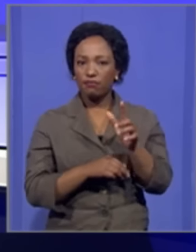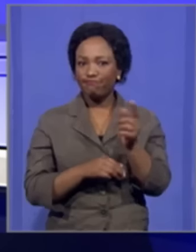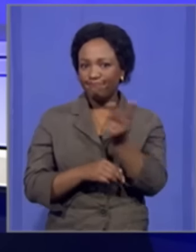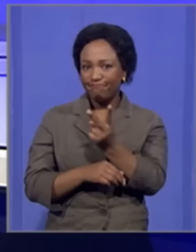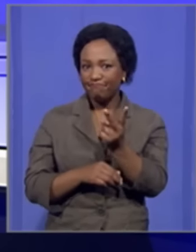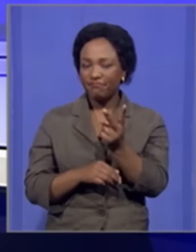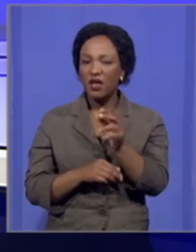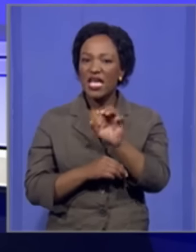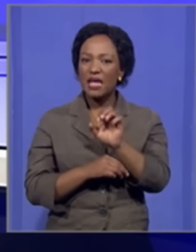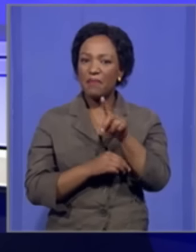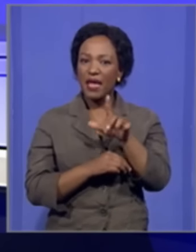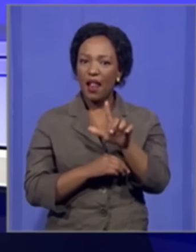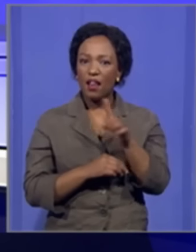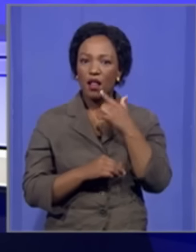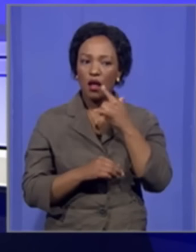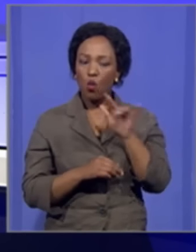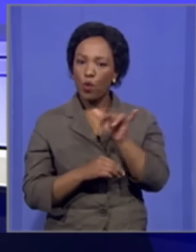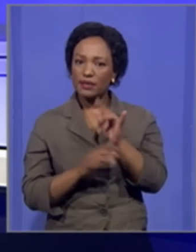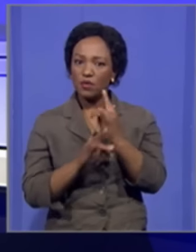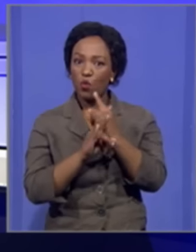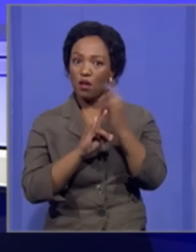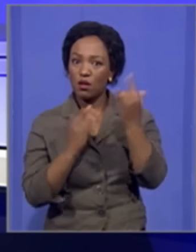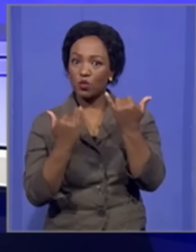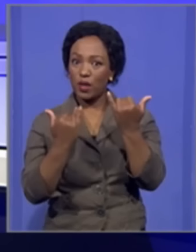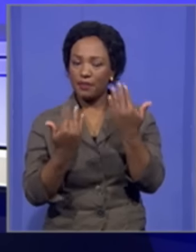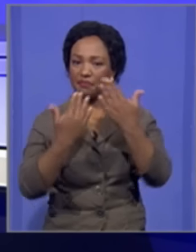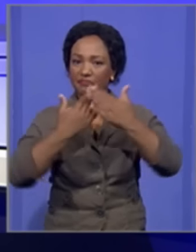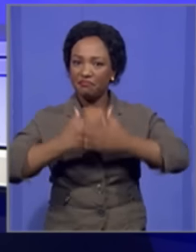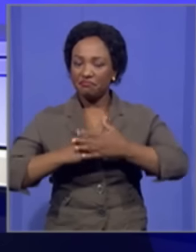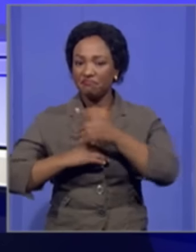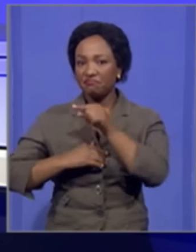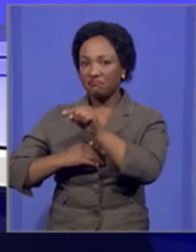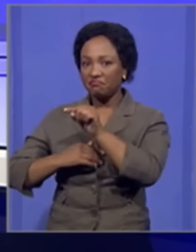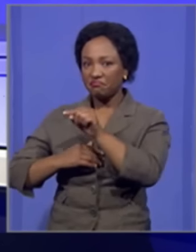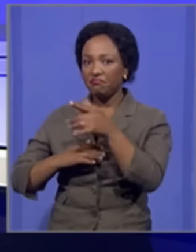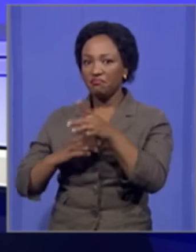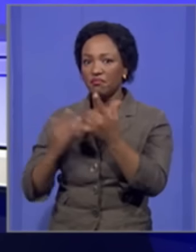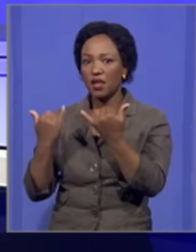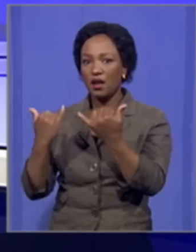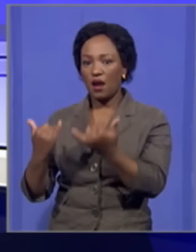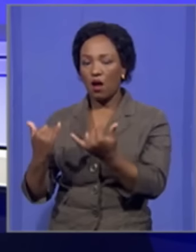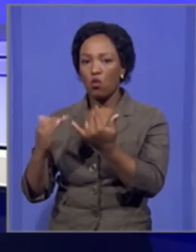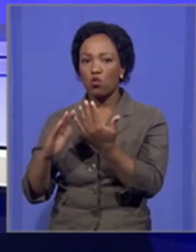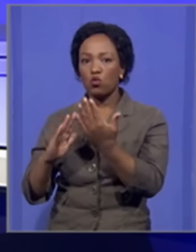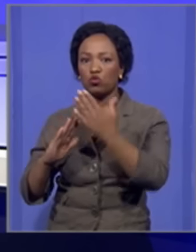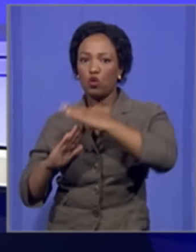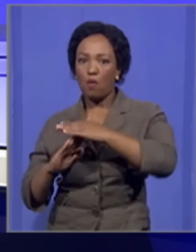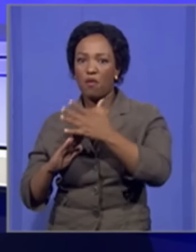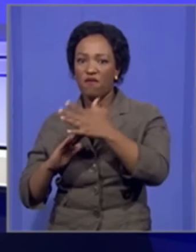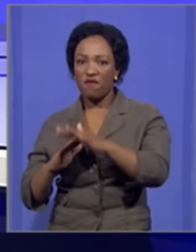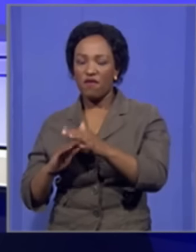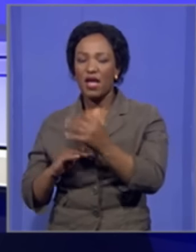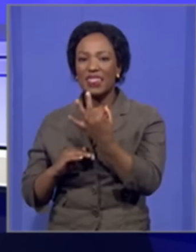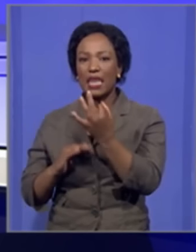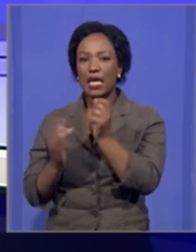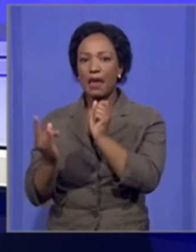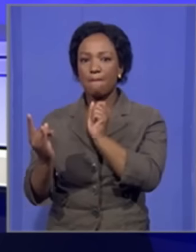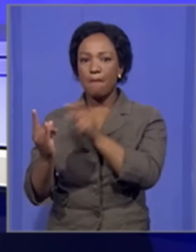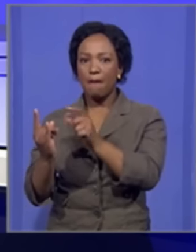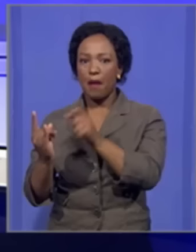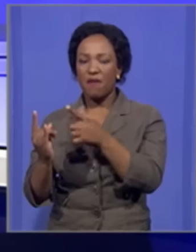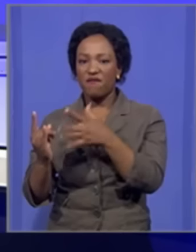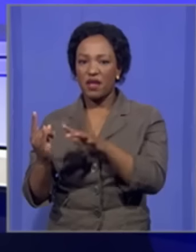yeo rumago ka dipapadi tša sehla le hono mathapameng a Manchester City yeo e le go maemong a pele lelokong ye etile pele ka dinao tše 3 go etee